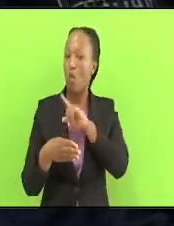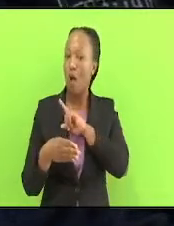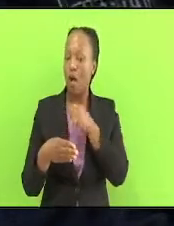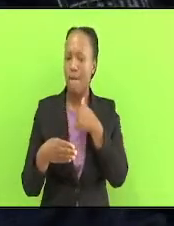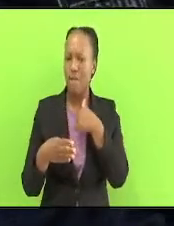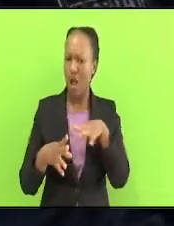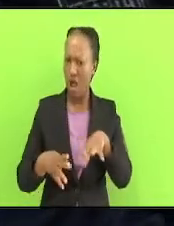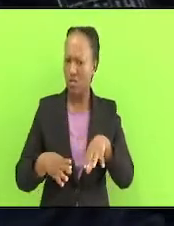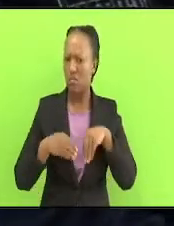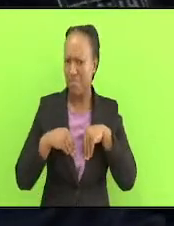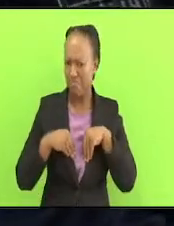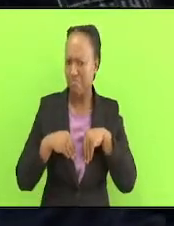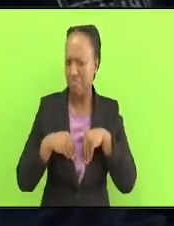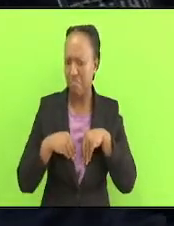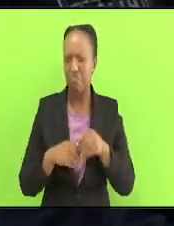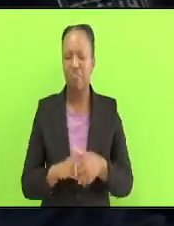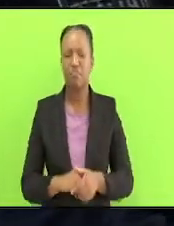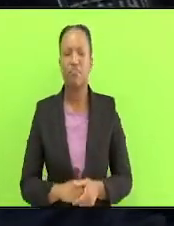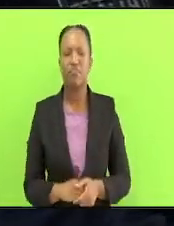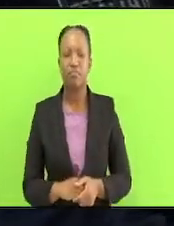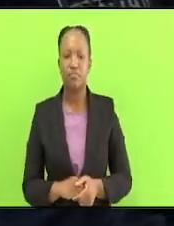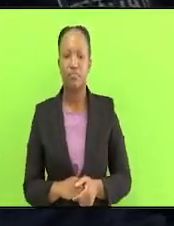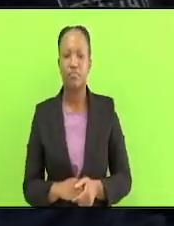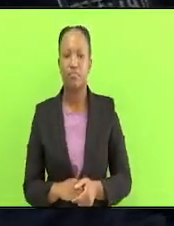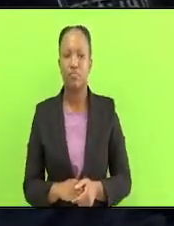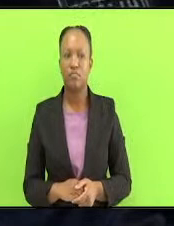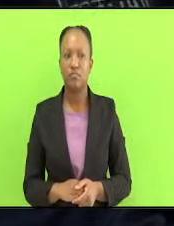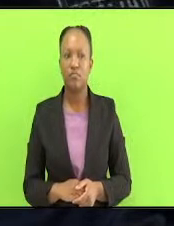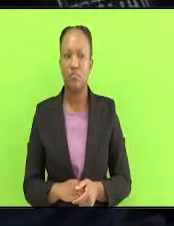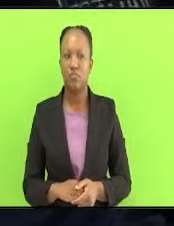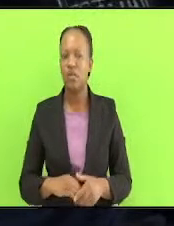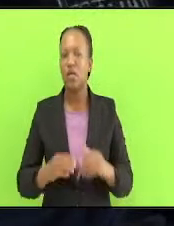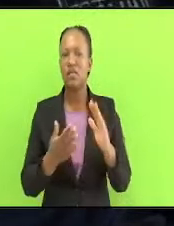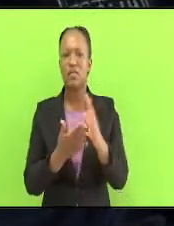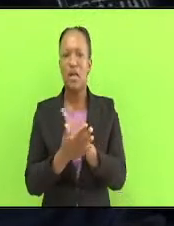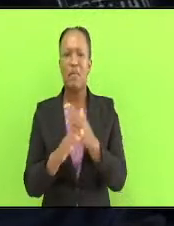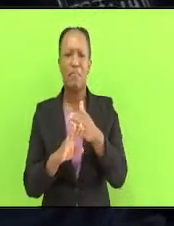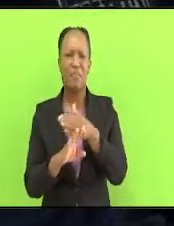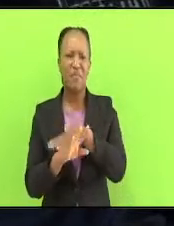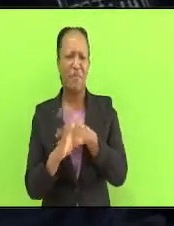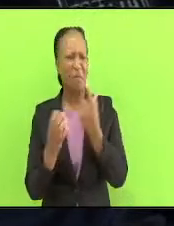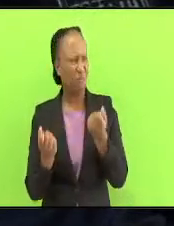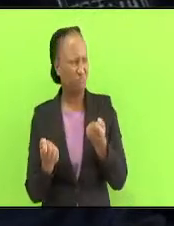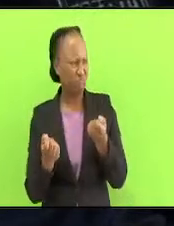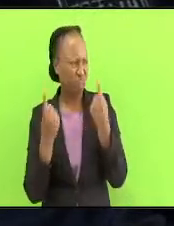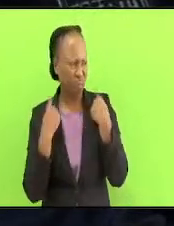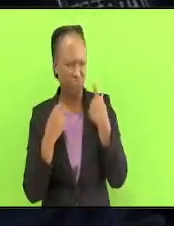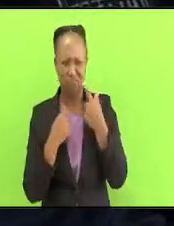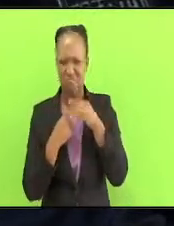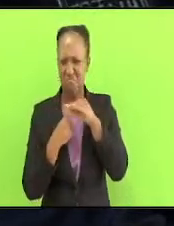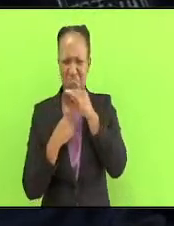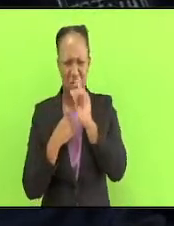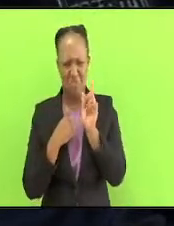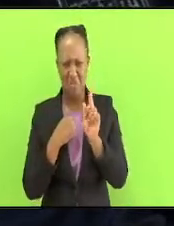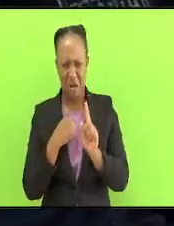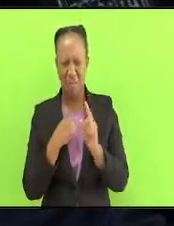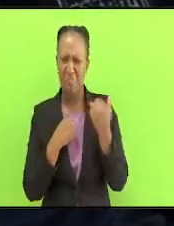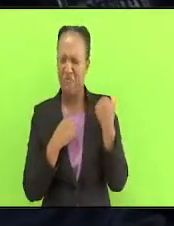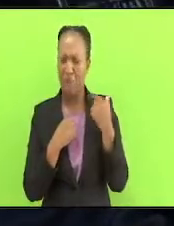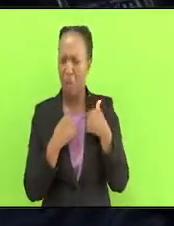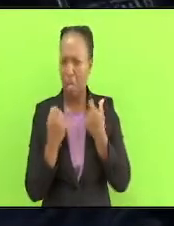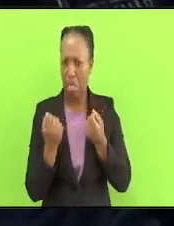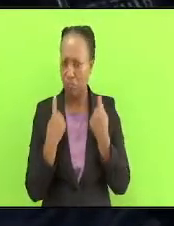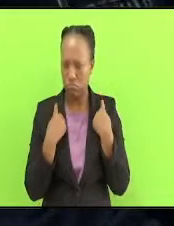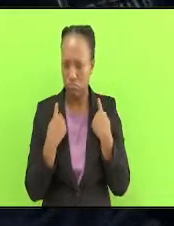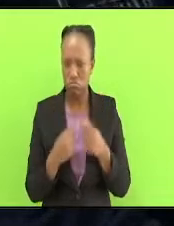is because of the following reasons. Ba bangwe ba rona ntse re sa tlhaloganye ha go buiwa ka climate change gore go buiwa ka eng. Some of us have